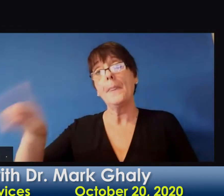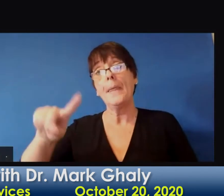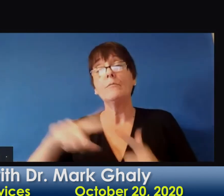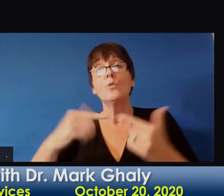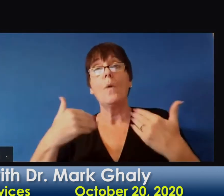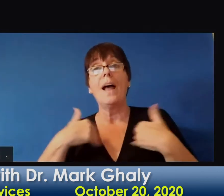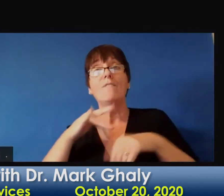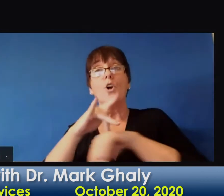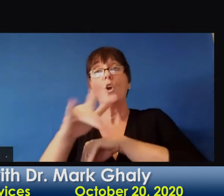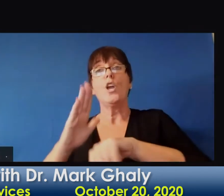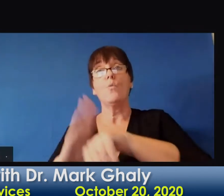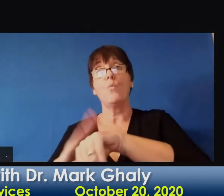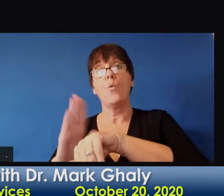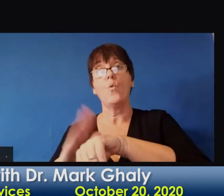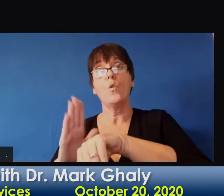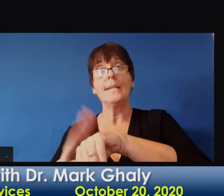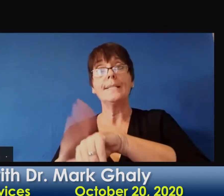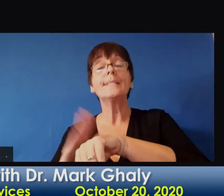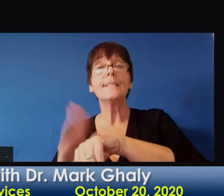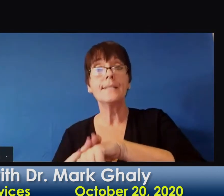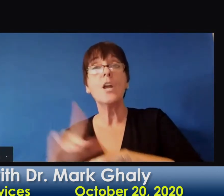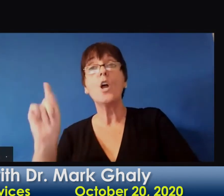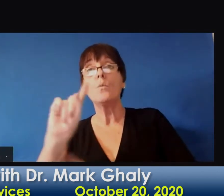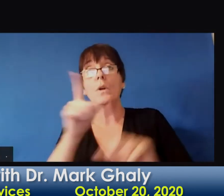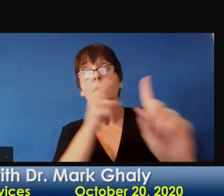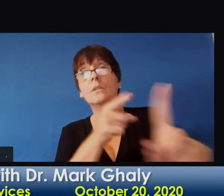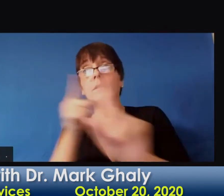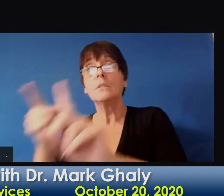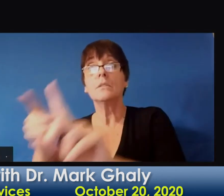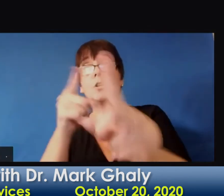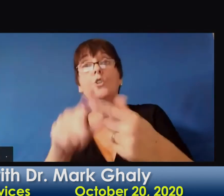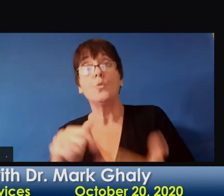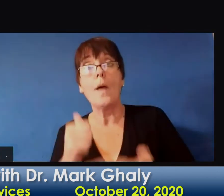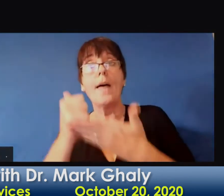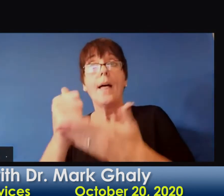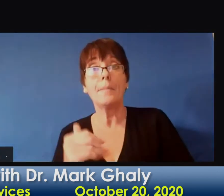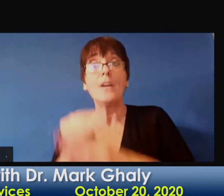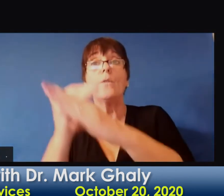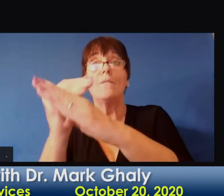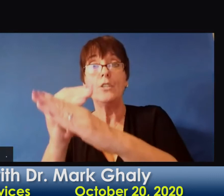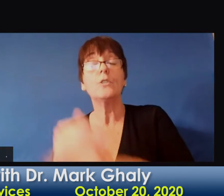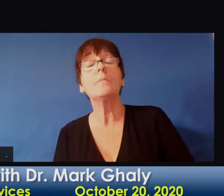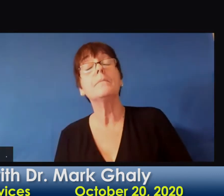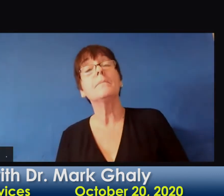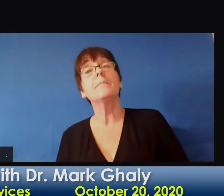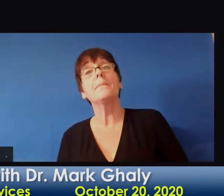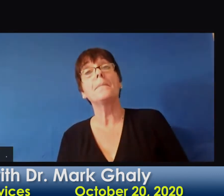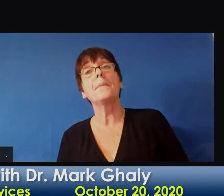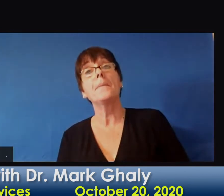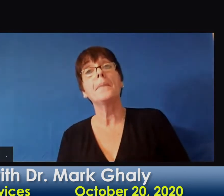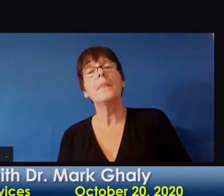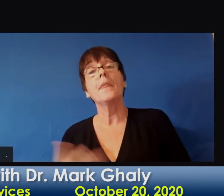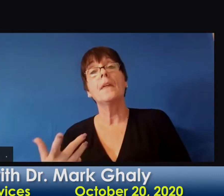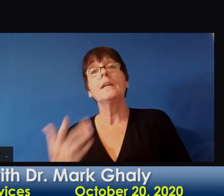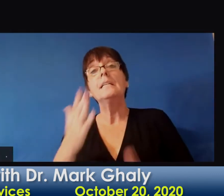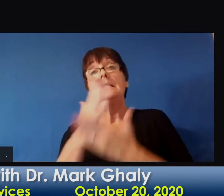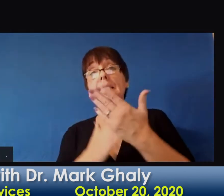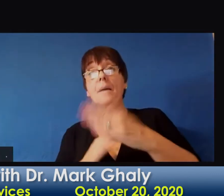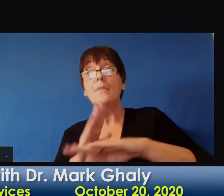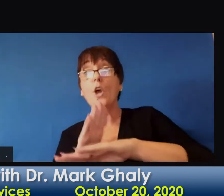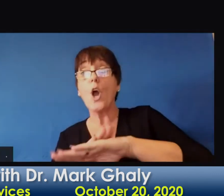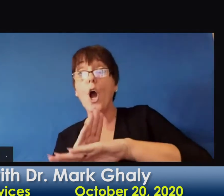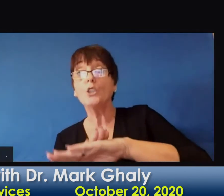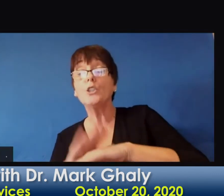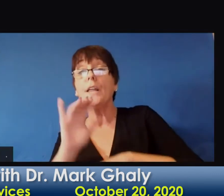early warning flags about where they would target their interventions. So in some ways, the notes of caution that San Diego